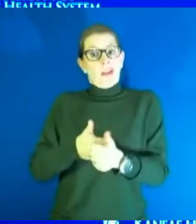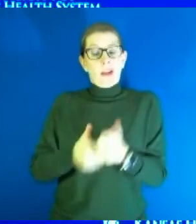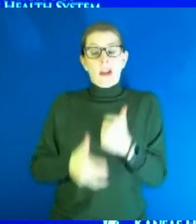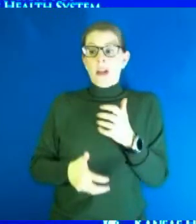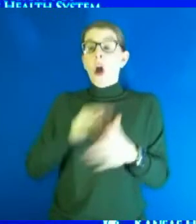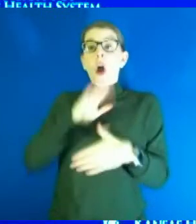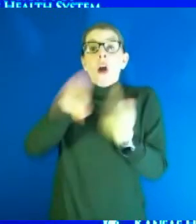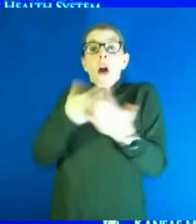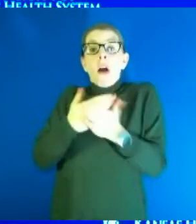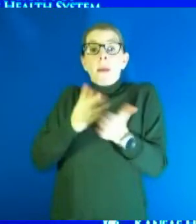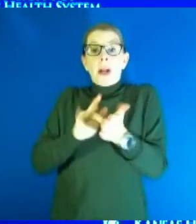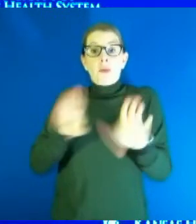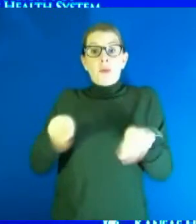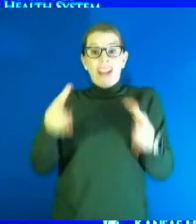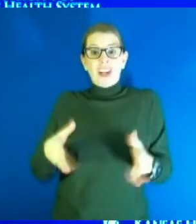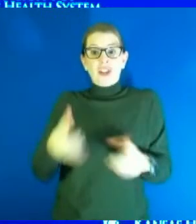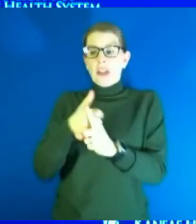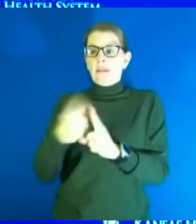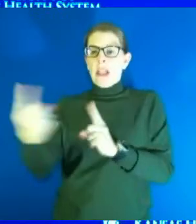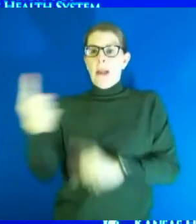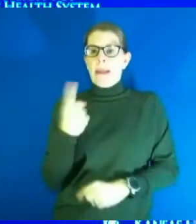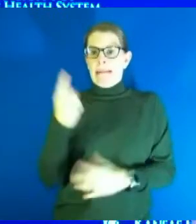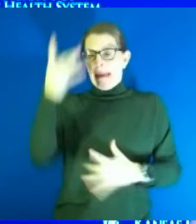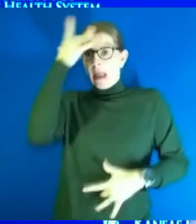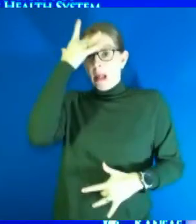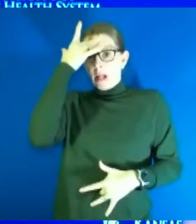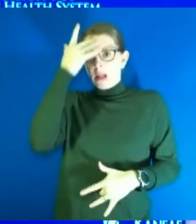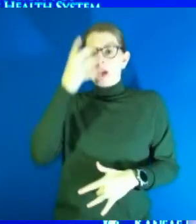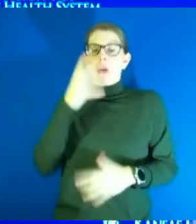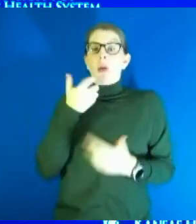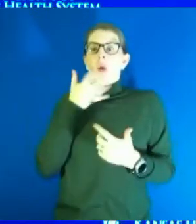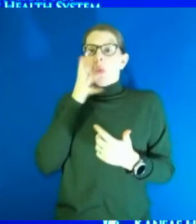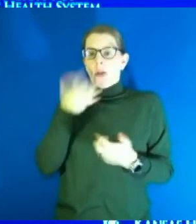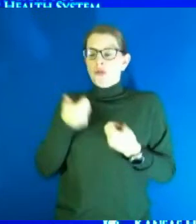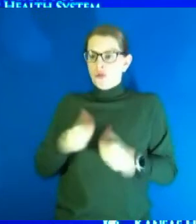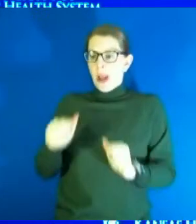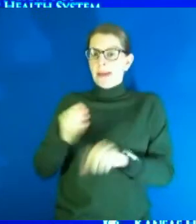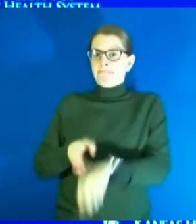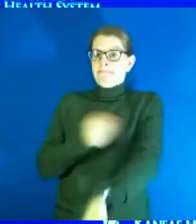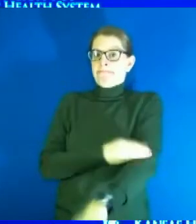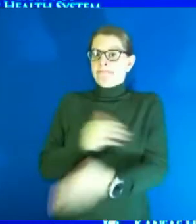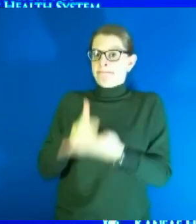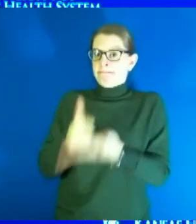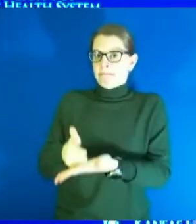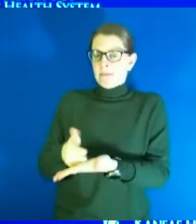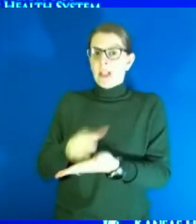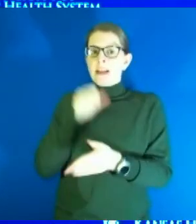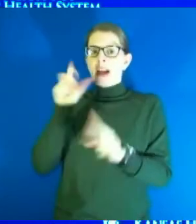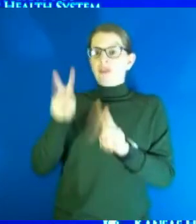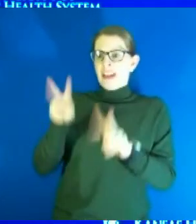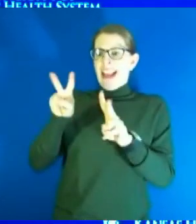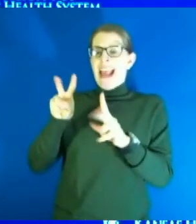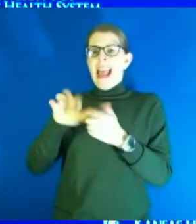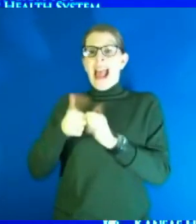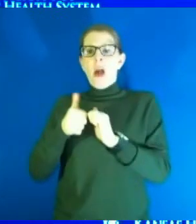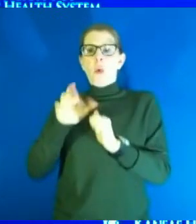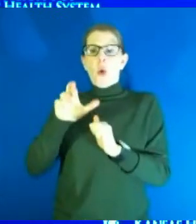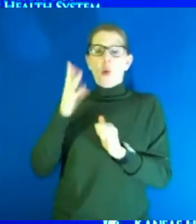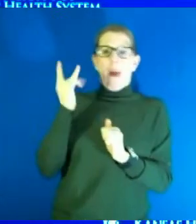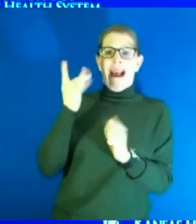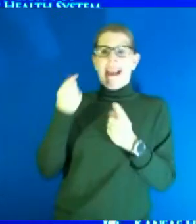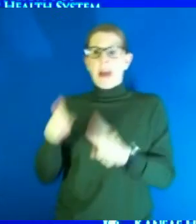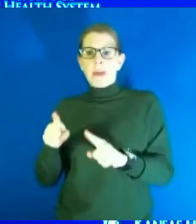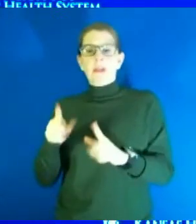is that you are coming in ill. We are going to try to make you better. We are not judging why or how that happened. The main goal is to get